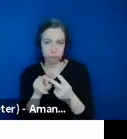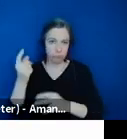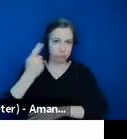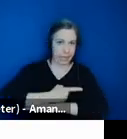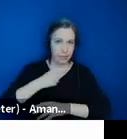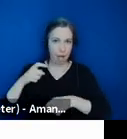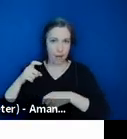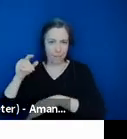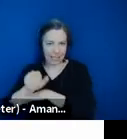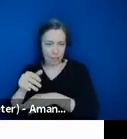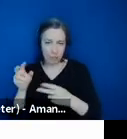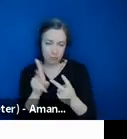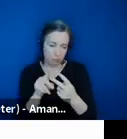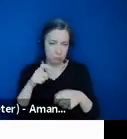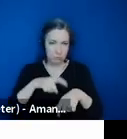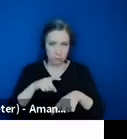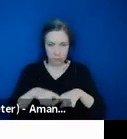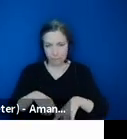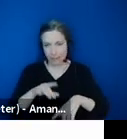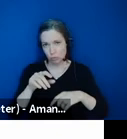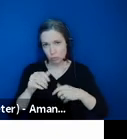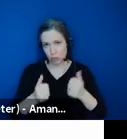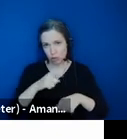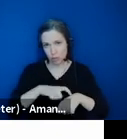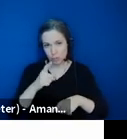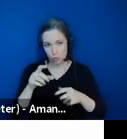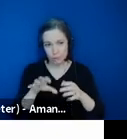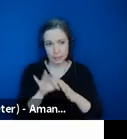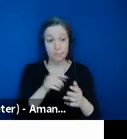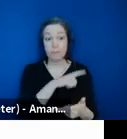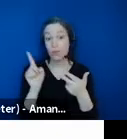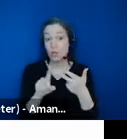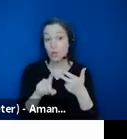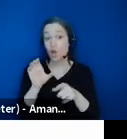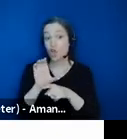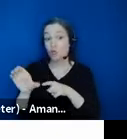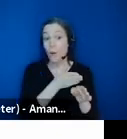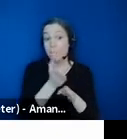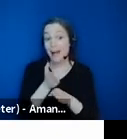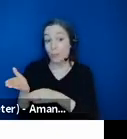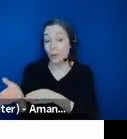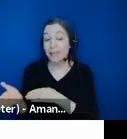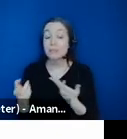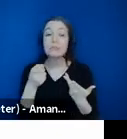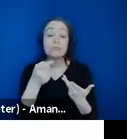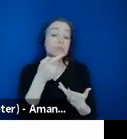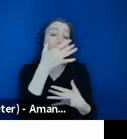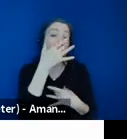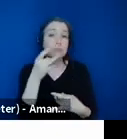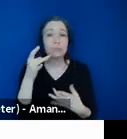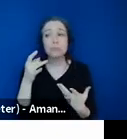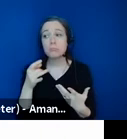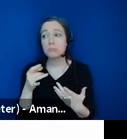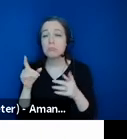class time. There's also career pathways which refers to students entering exploring career options and earning